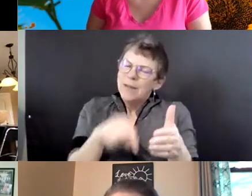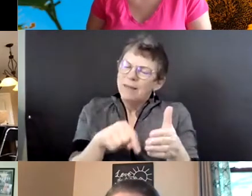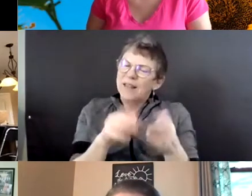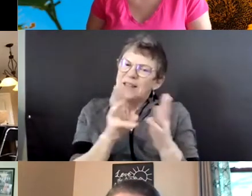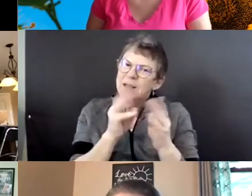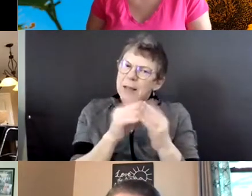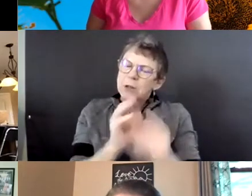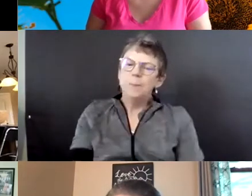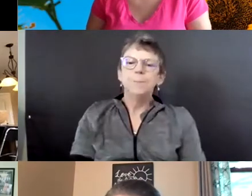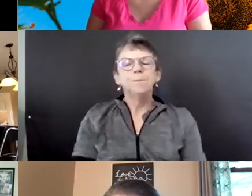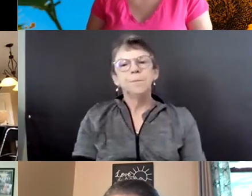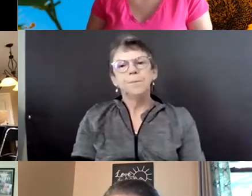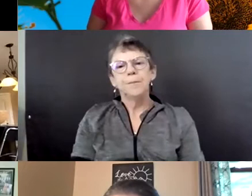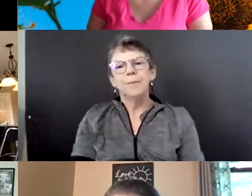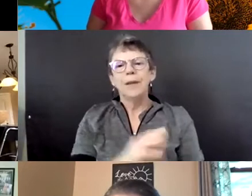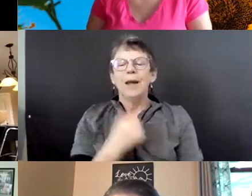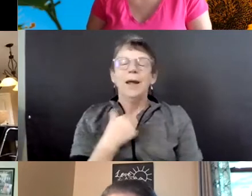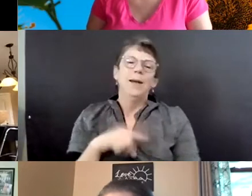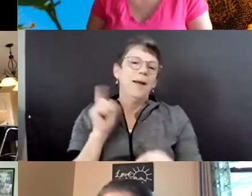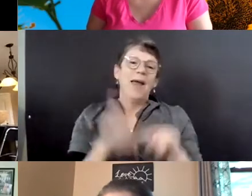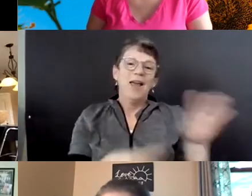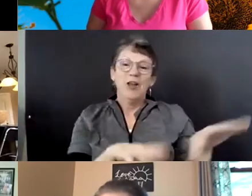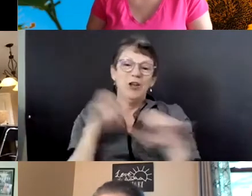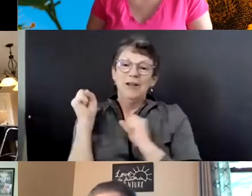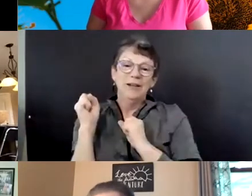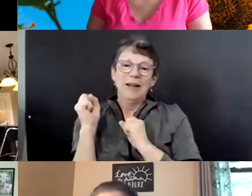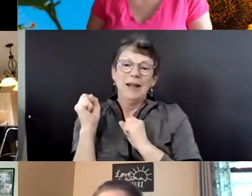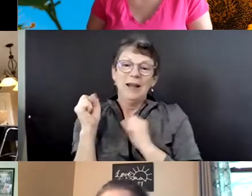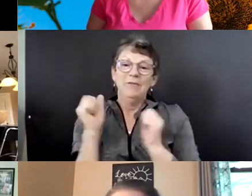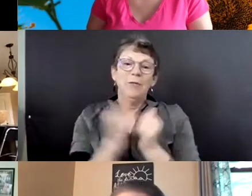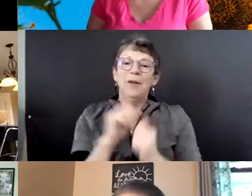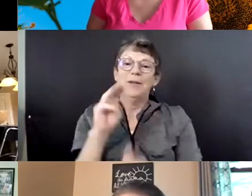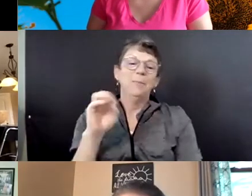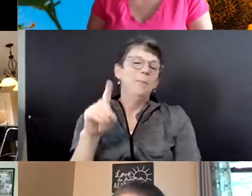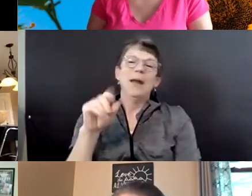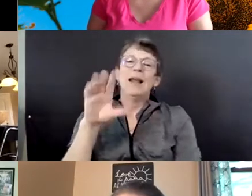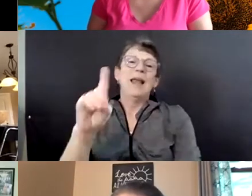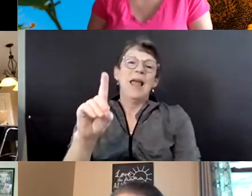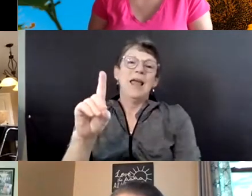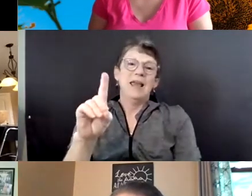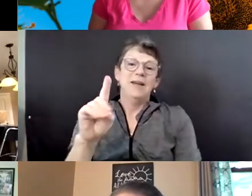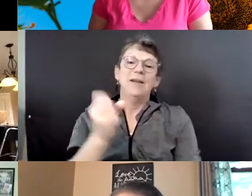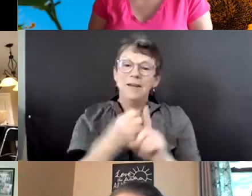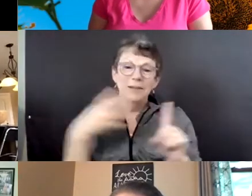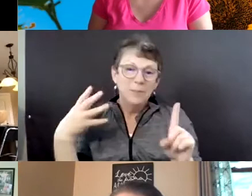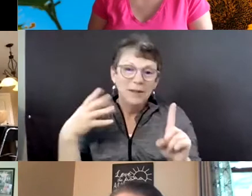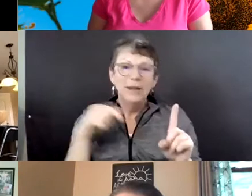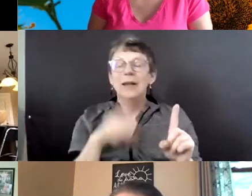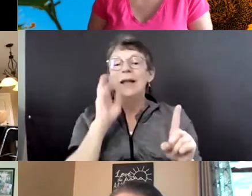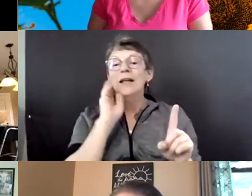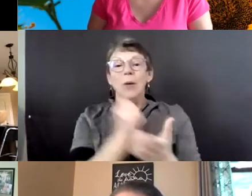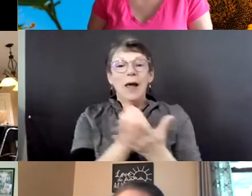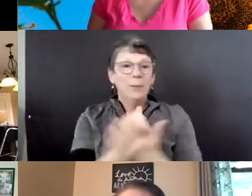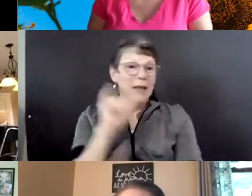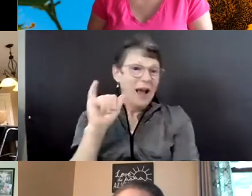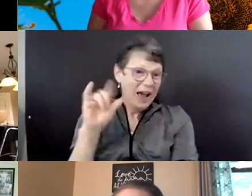couldn't leave without mentioning Medicaid expansion. This would help the IDD community, but it would